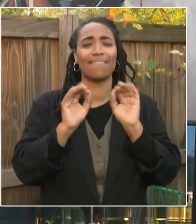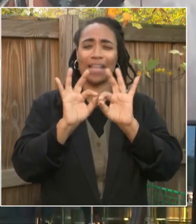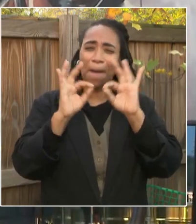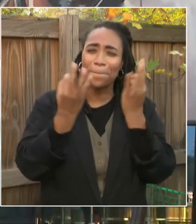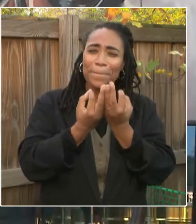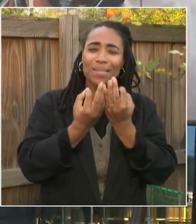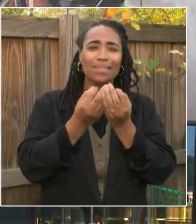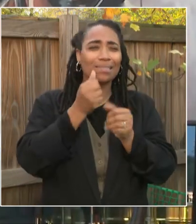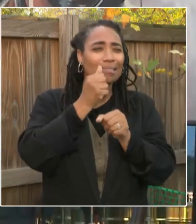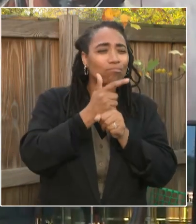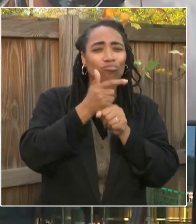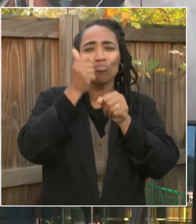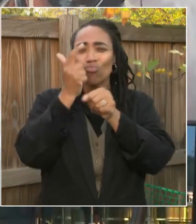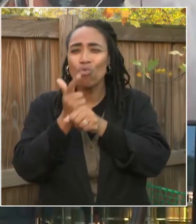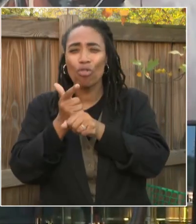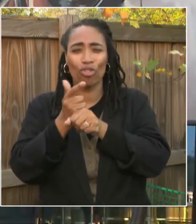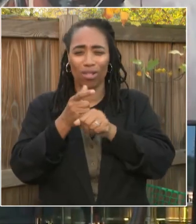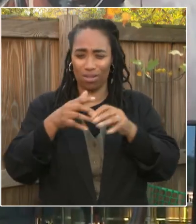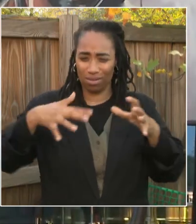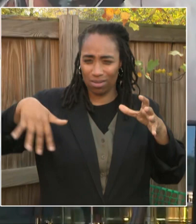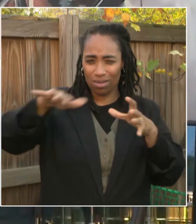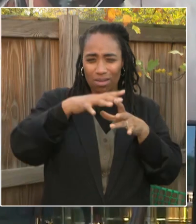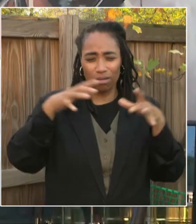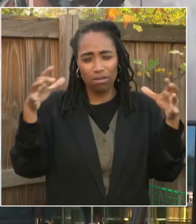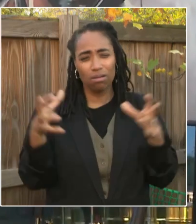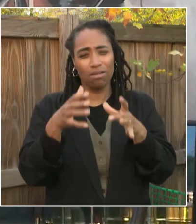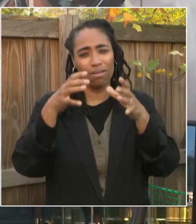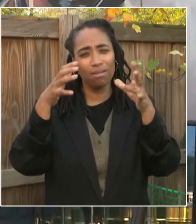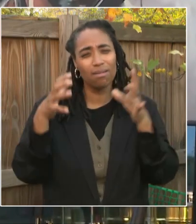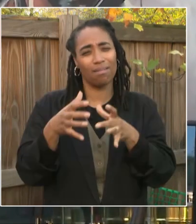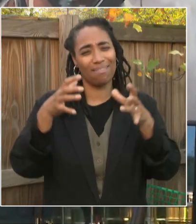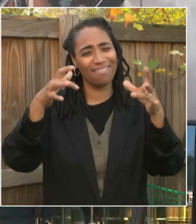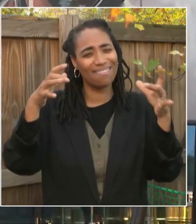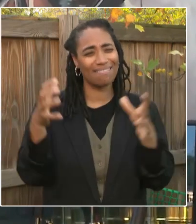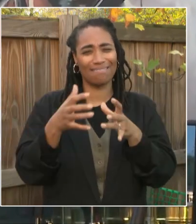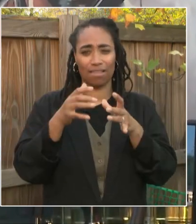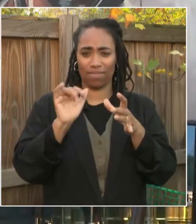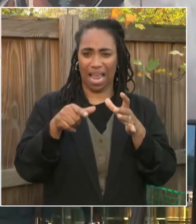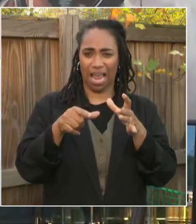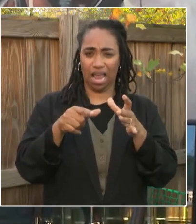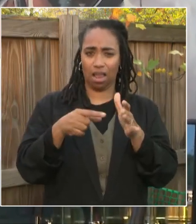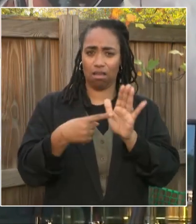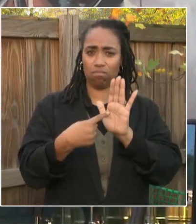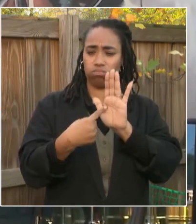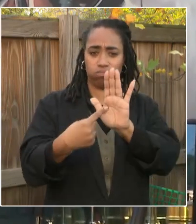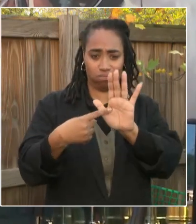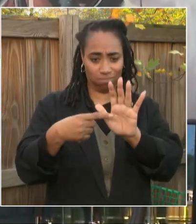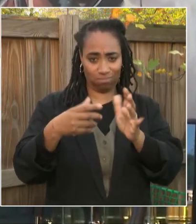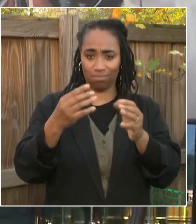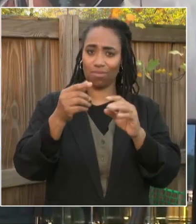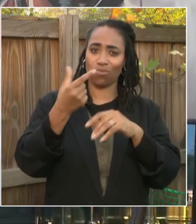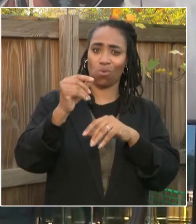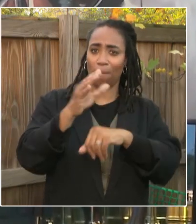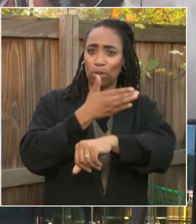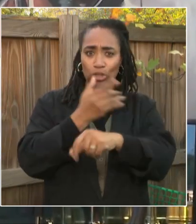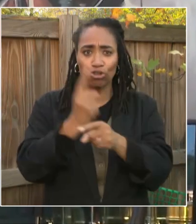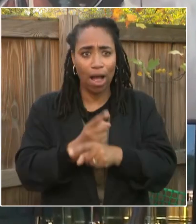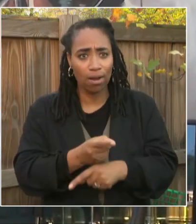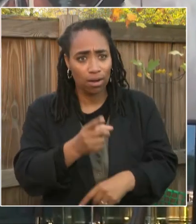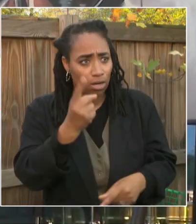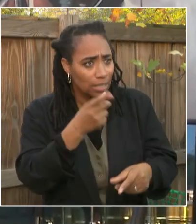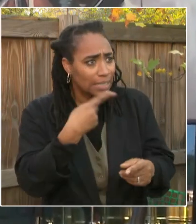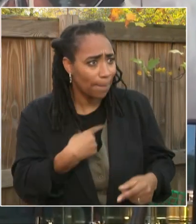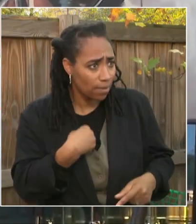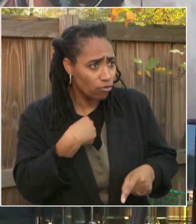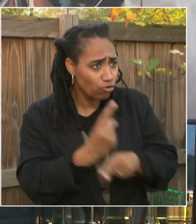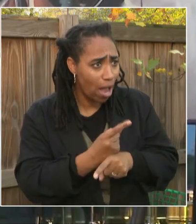community that made Go-Go happen. That's why they still talk about Go-Go Live today. Am I right, Eardrum? Am I right? Tell me, am I right? Where my